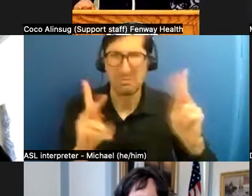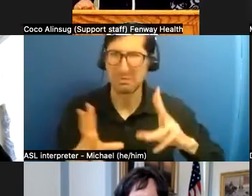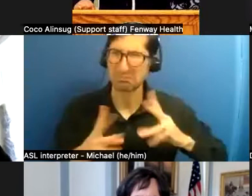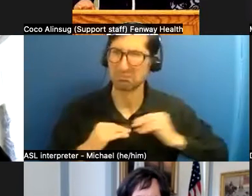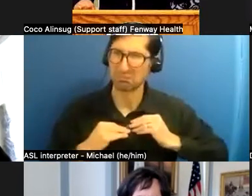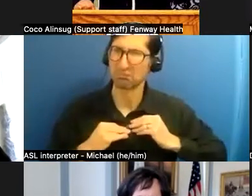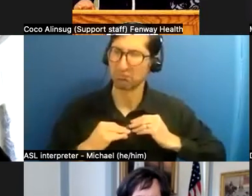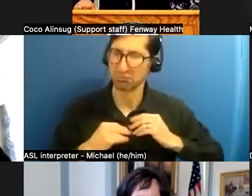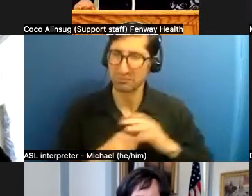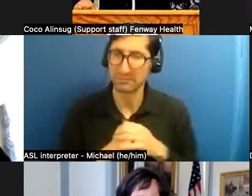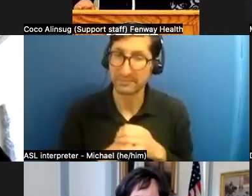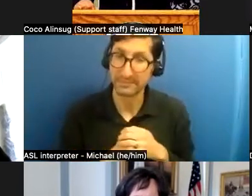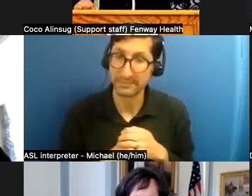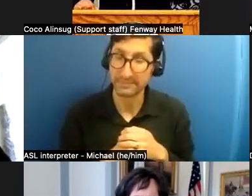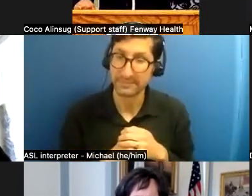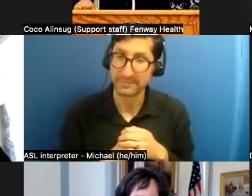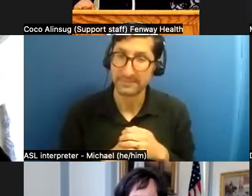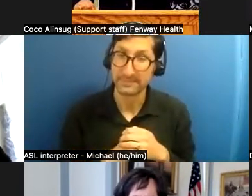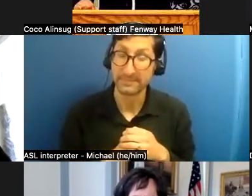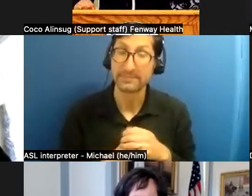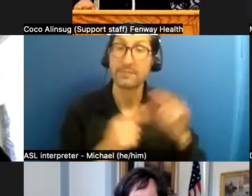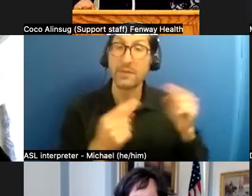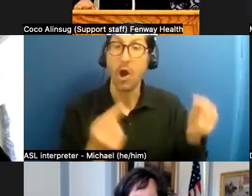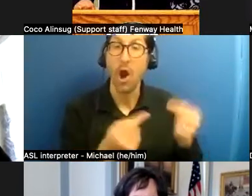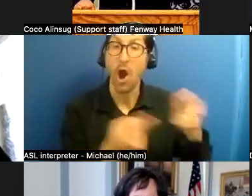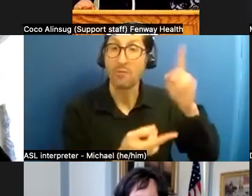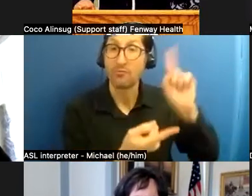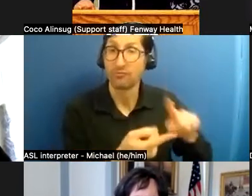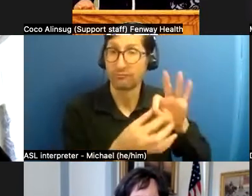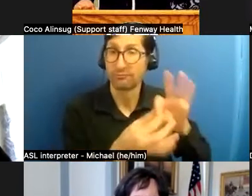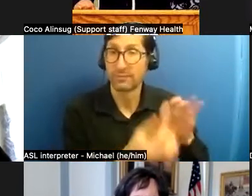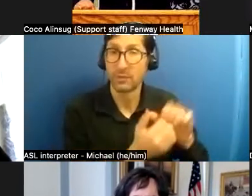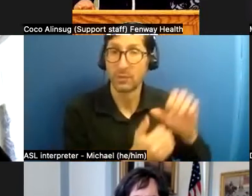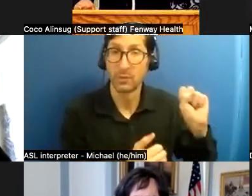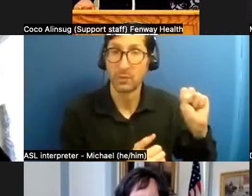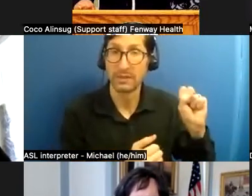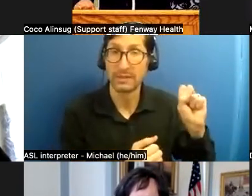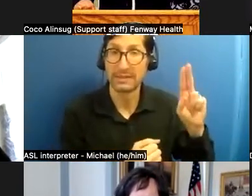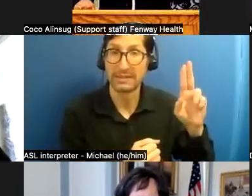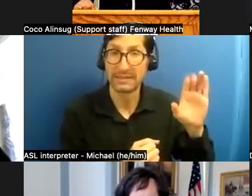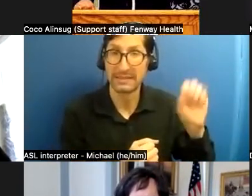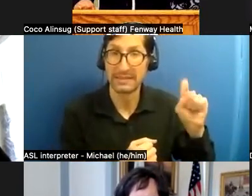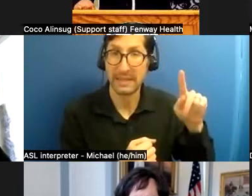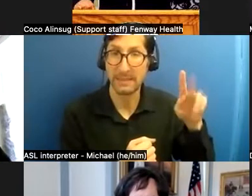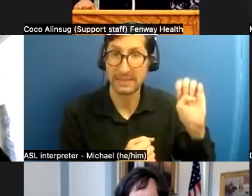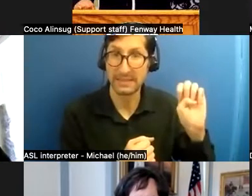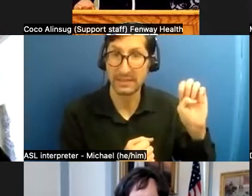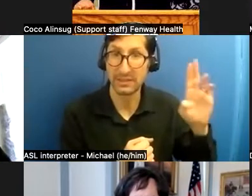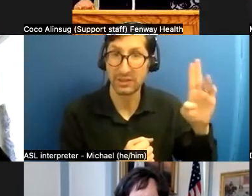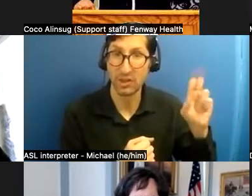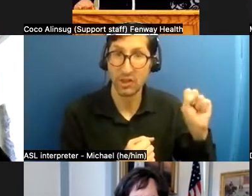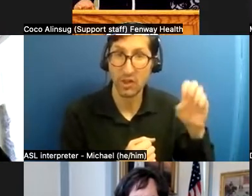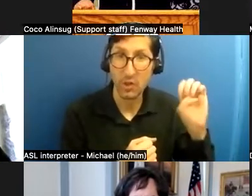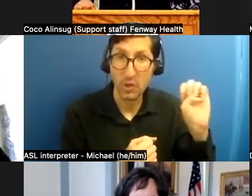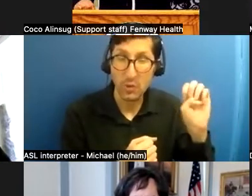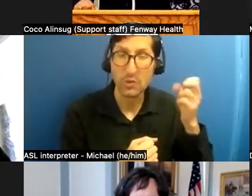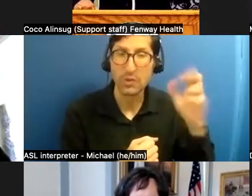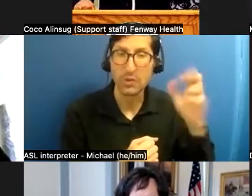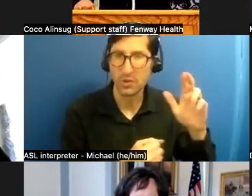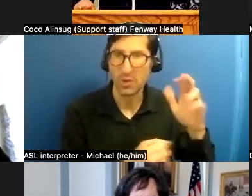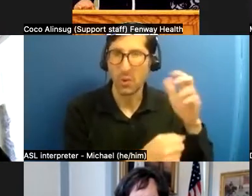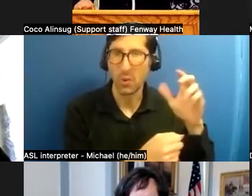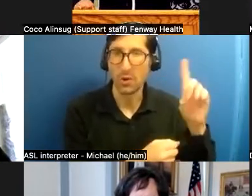harm reduction when it comes to substance use and drug use is really putting the set of those same principles in